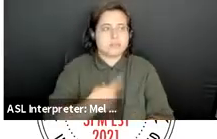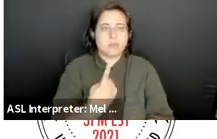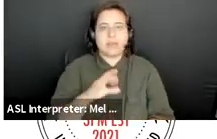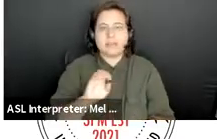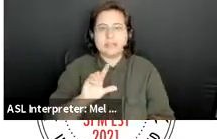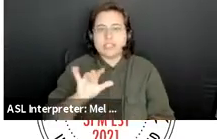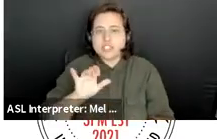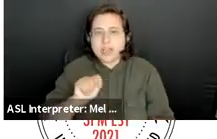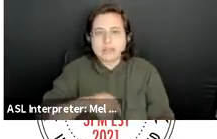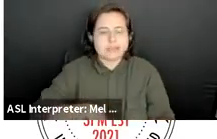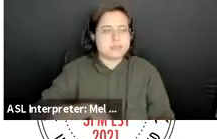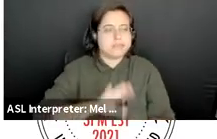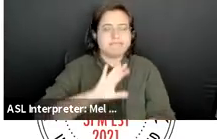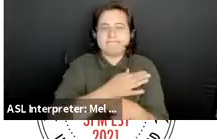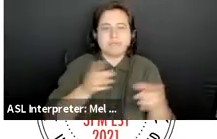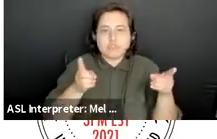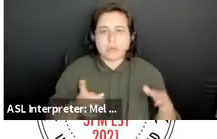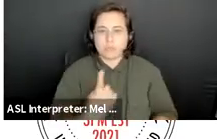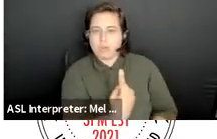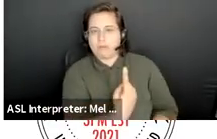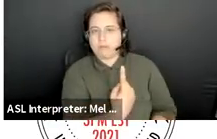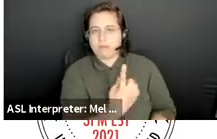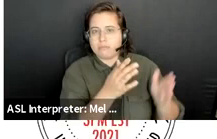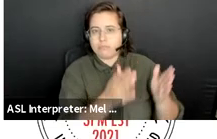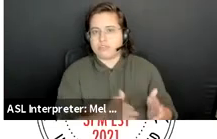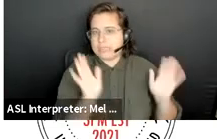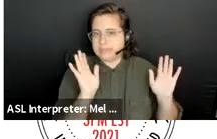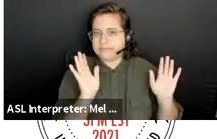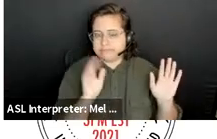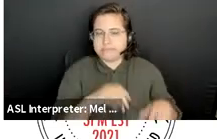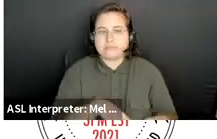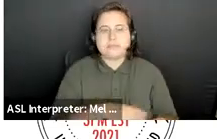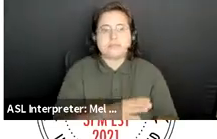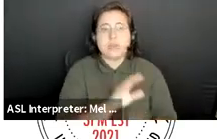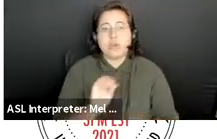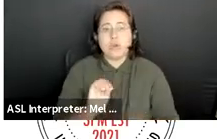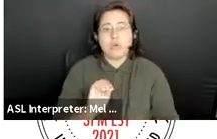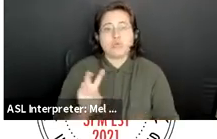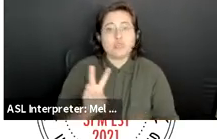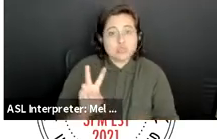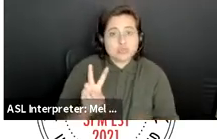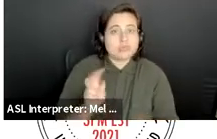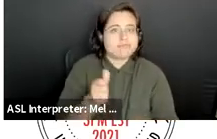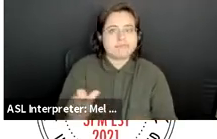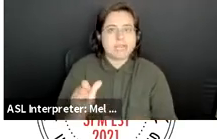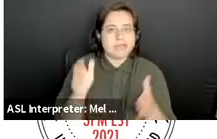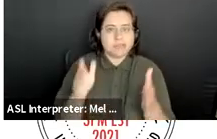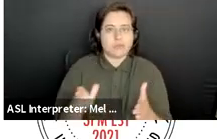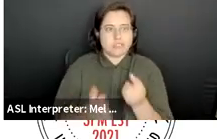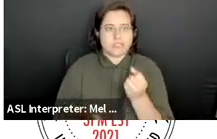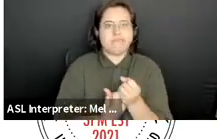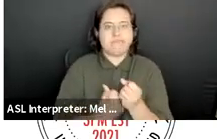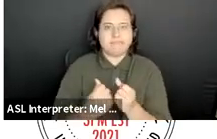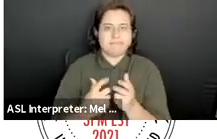even a music director. The O2 would be any personnel that are accompanying that